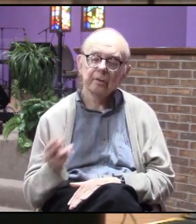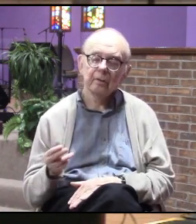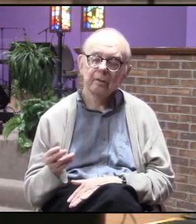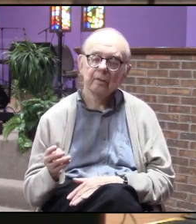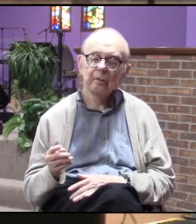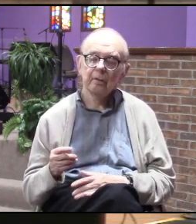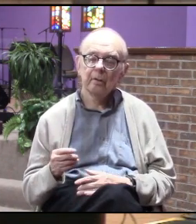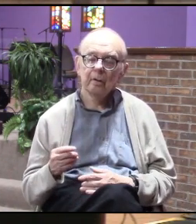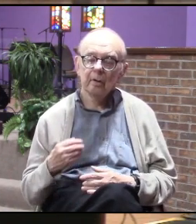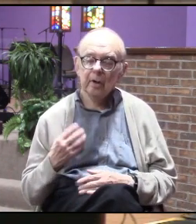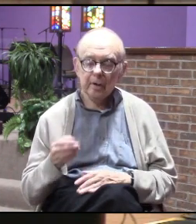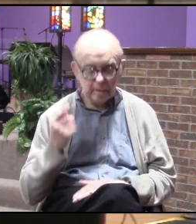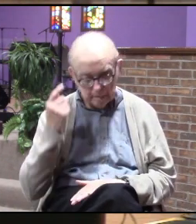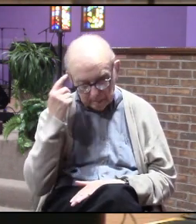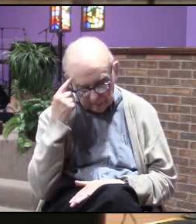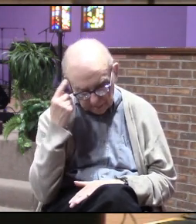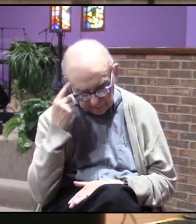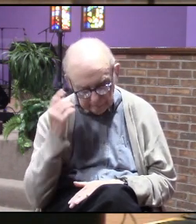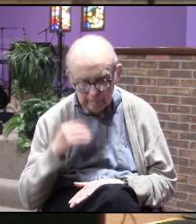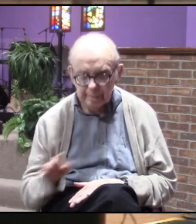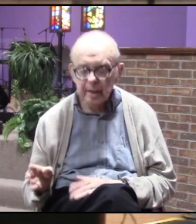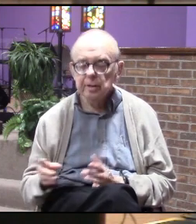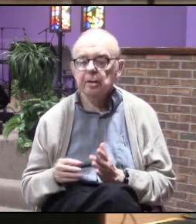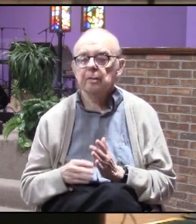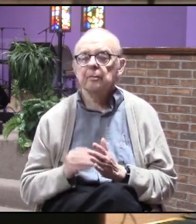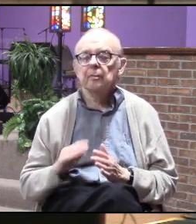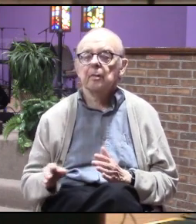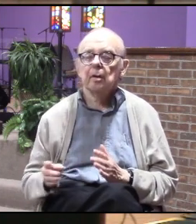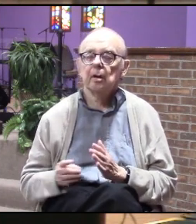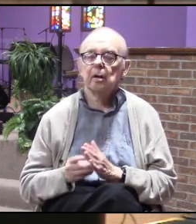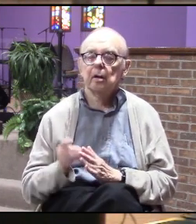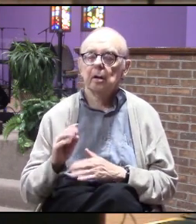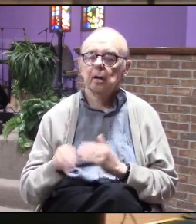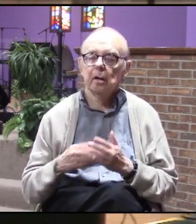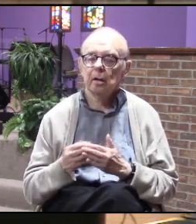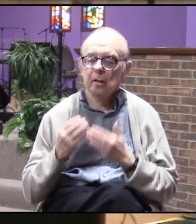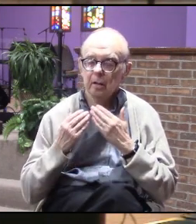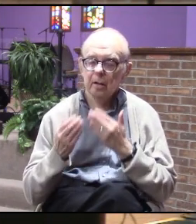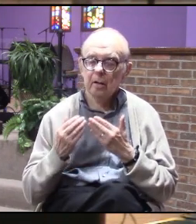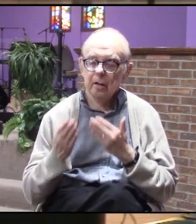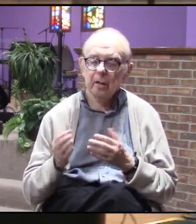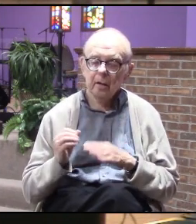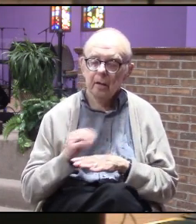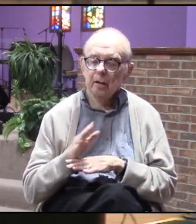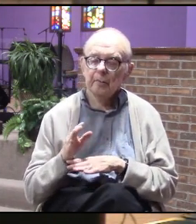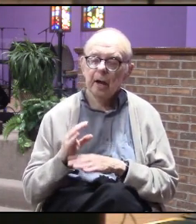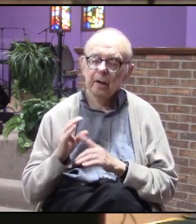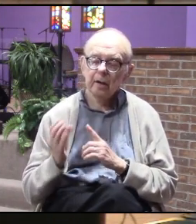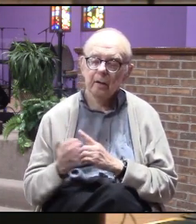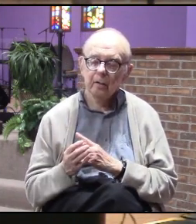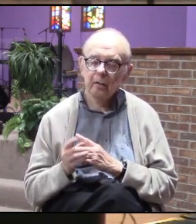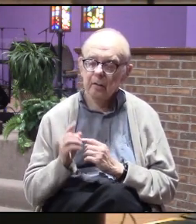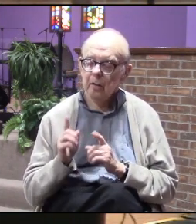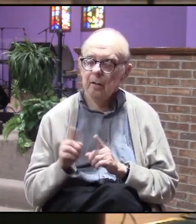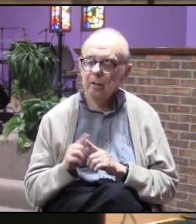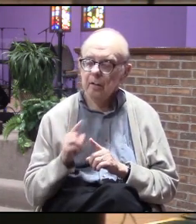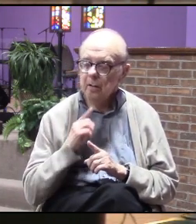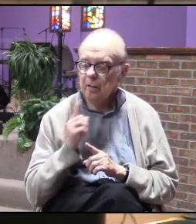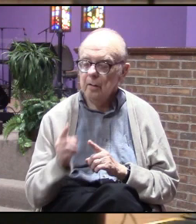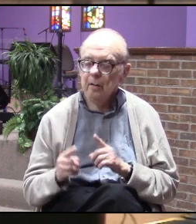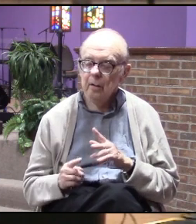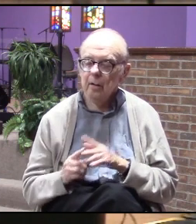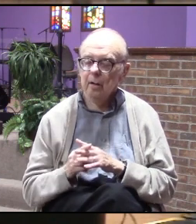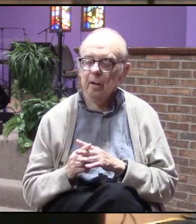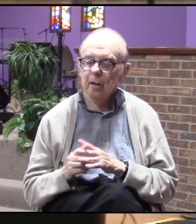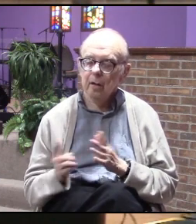the structure of our brains, and in child development. And although gratitude can be heavily influenced by culture, it also